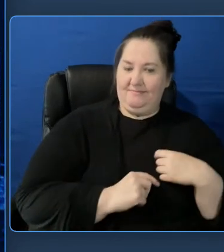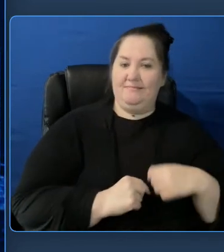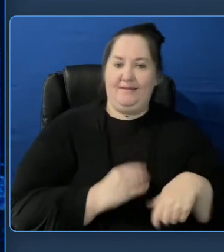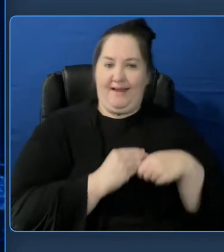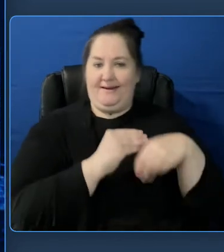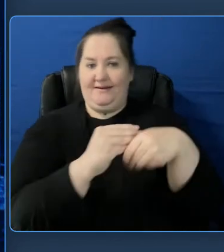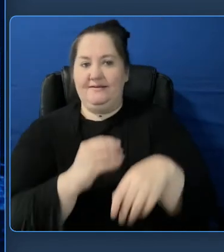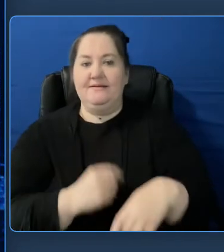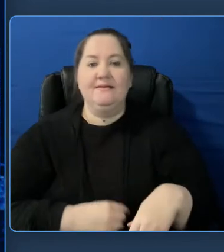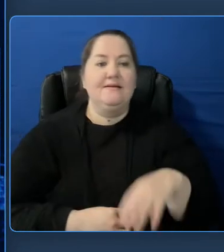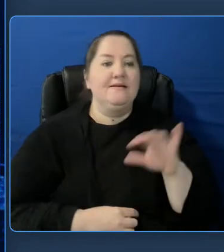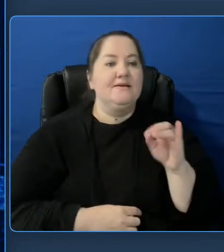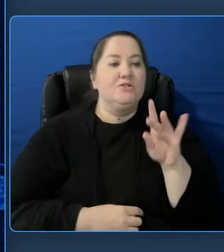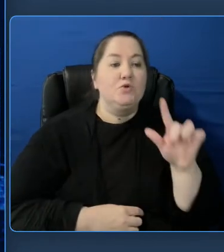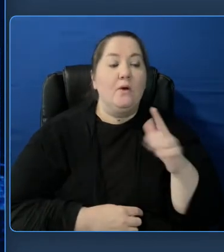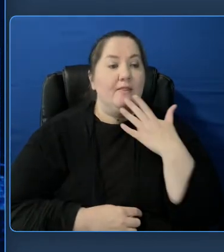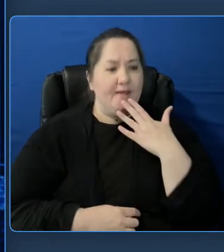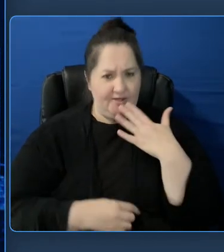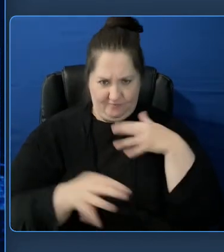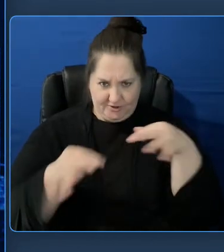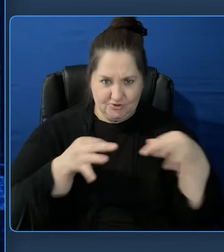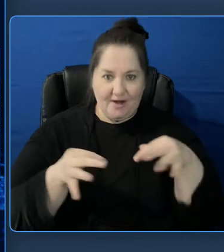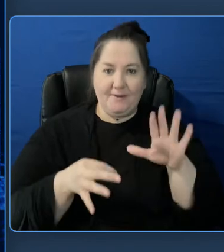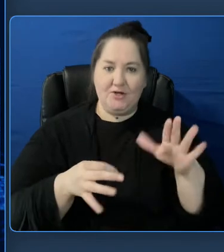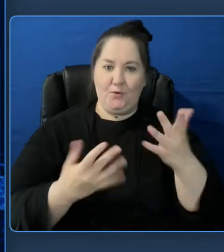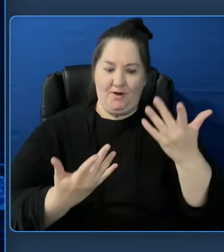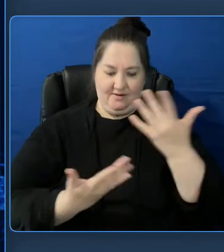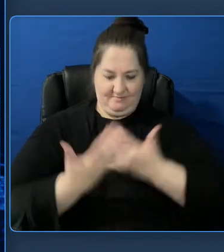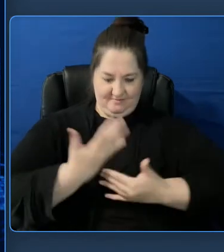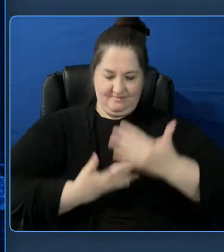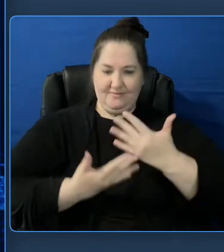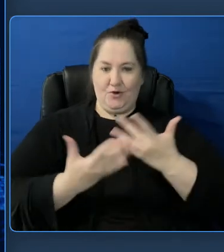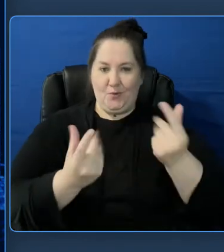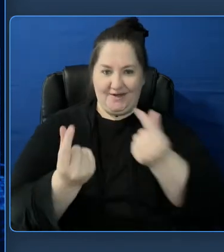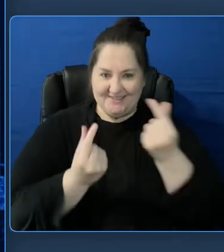That's great. And Joel, thank you for describing your mannerisms.